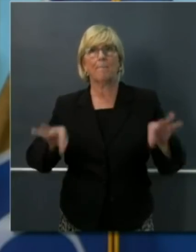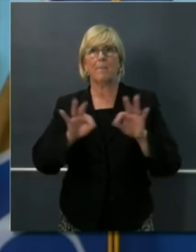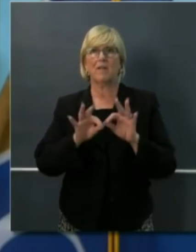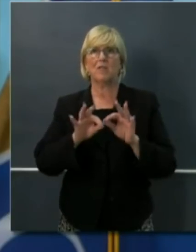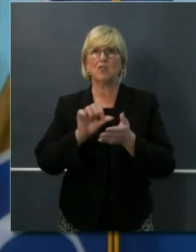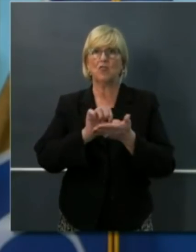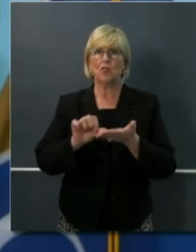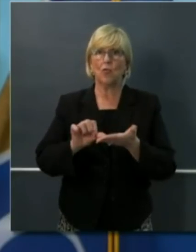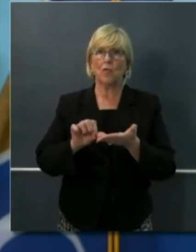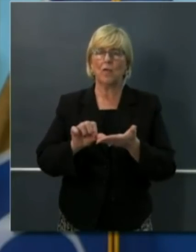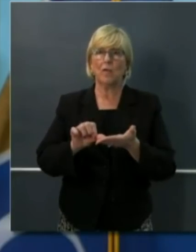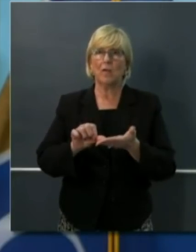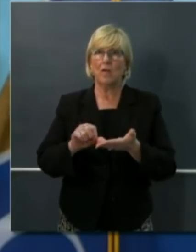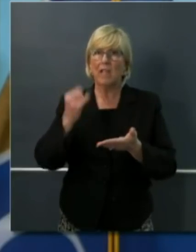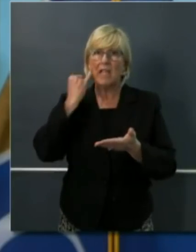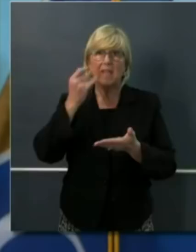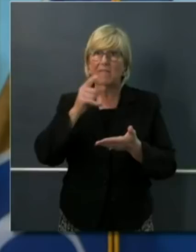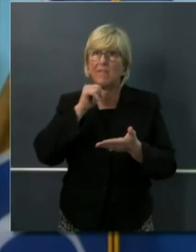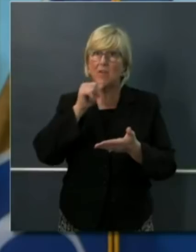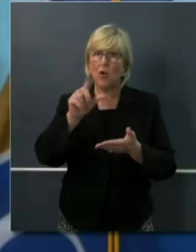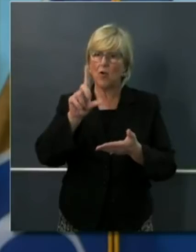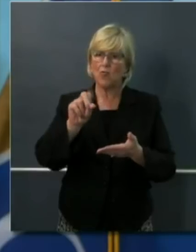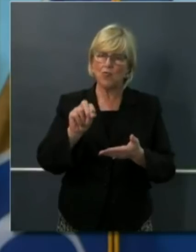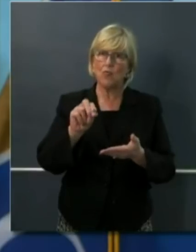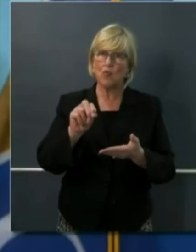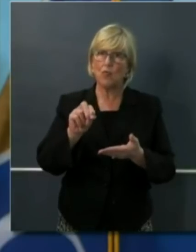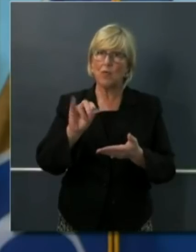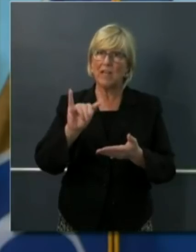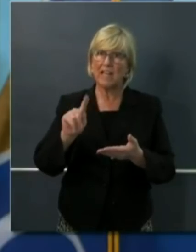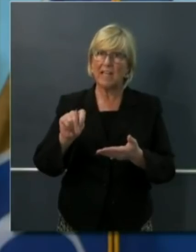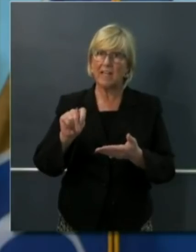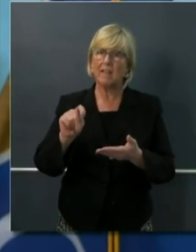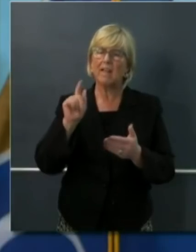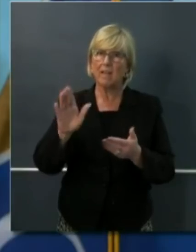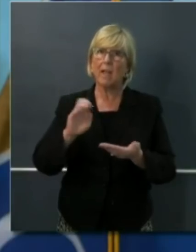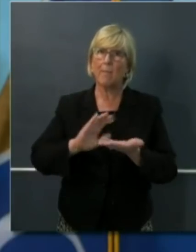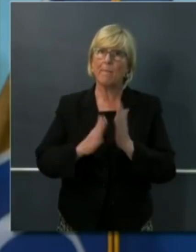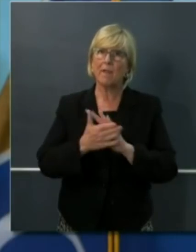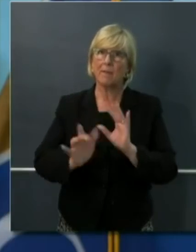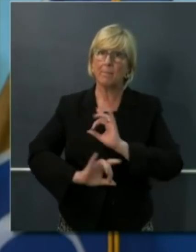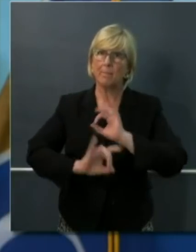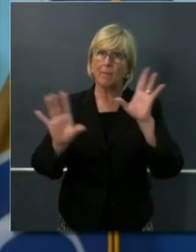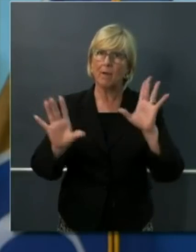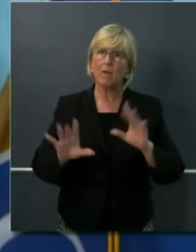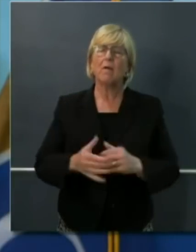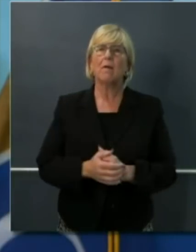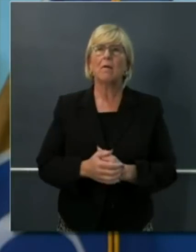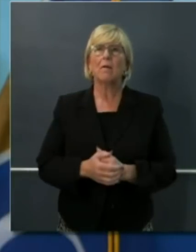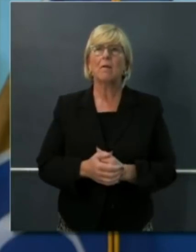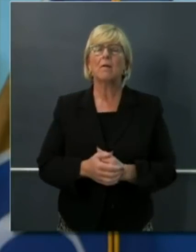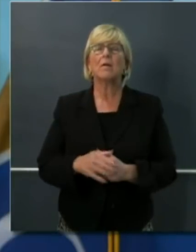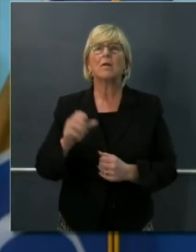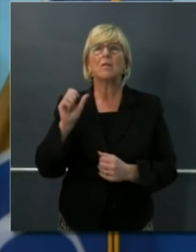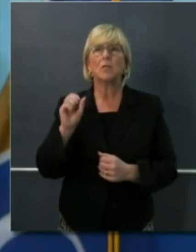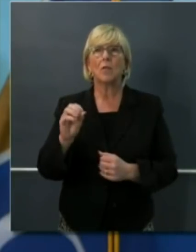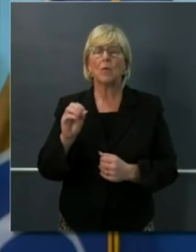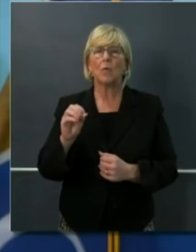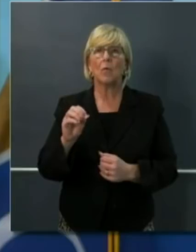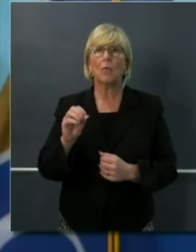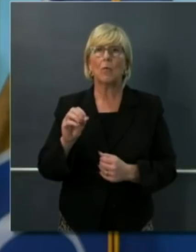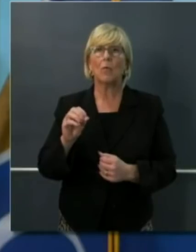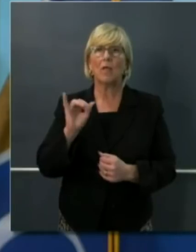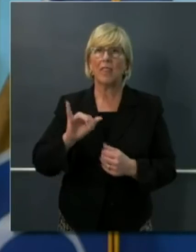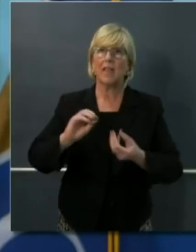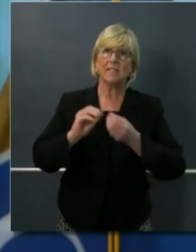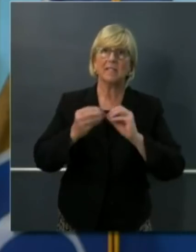procedures that, if not attended to, could become crisis and ultimately burden the rest of the healthcare system. So that's